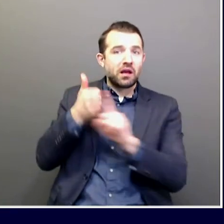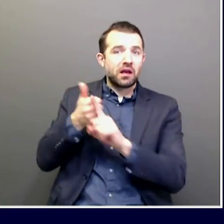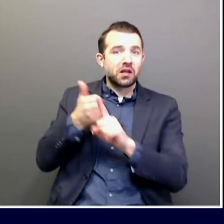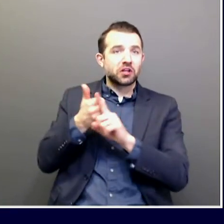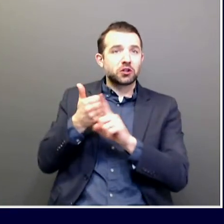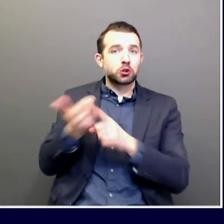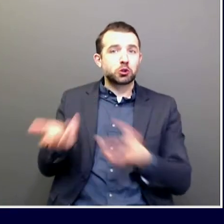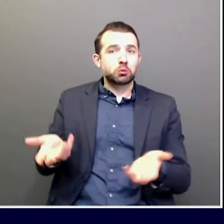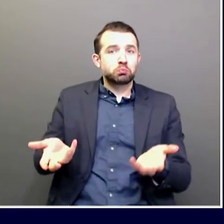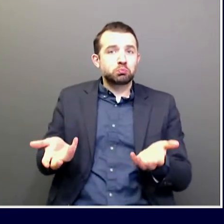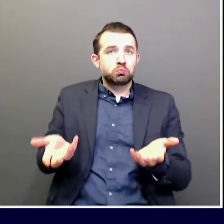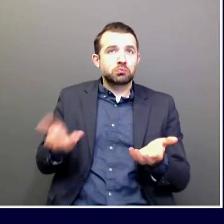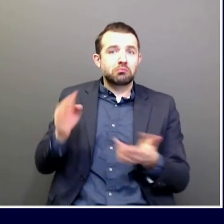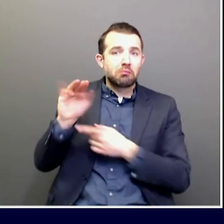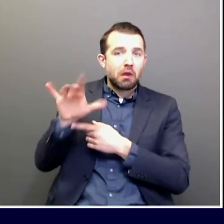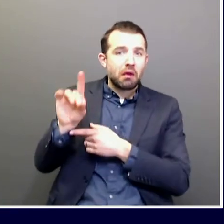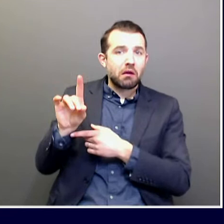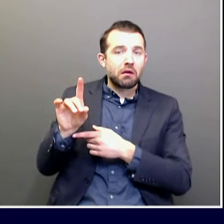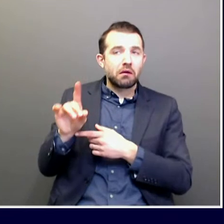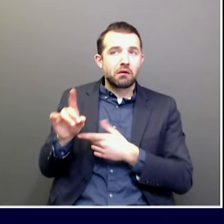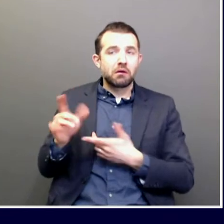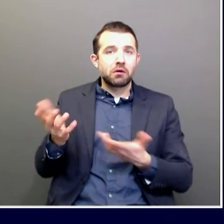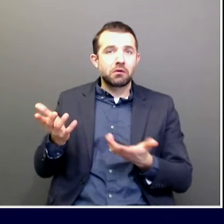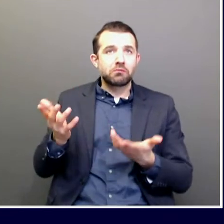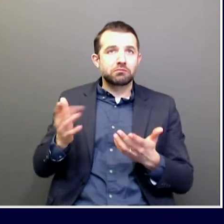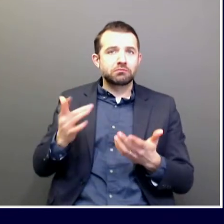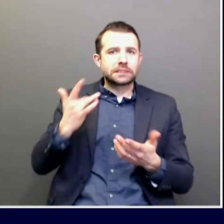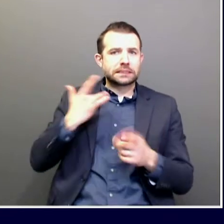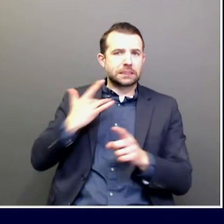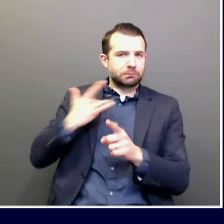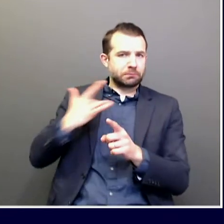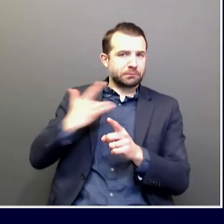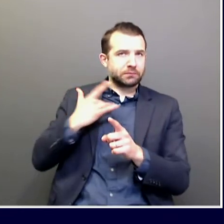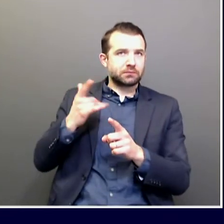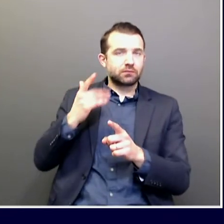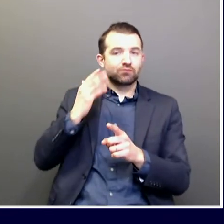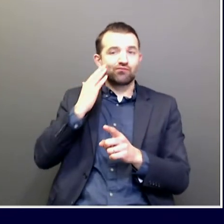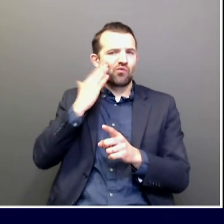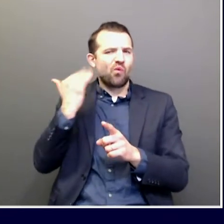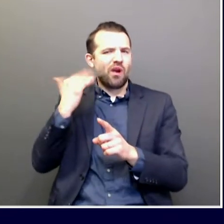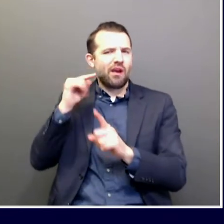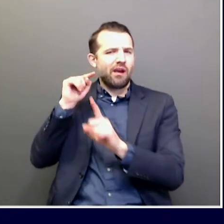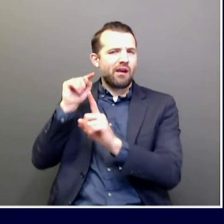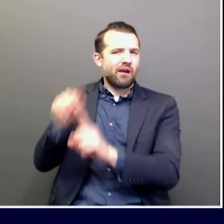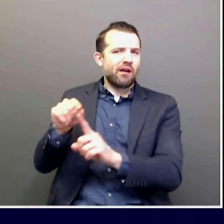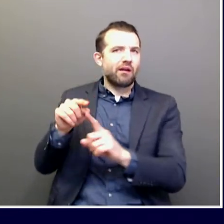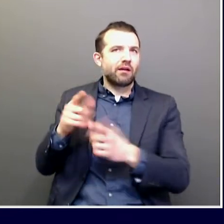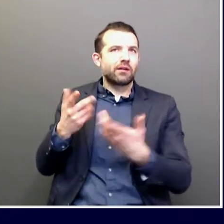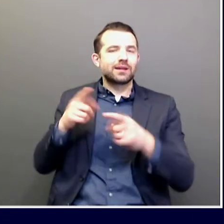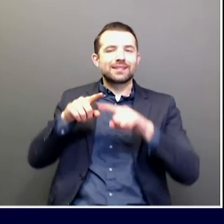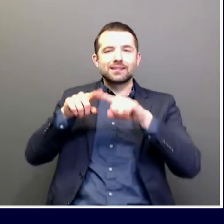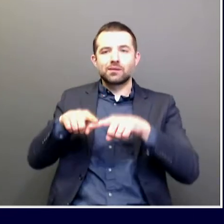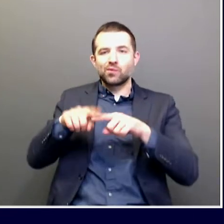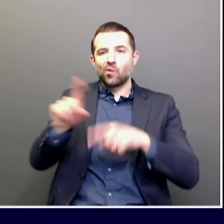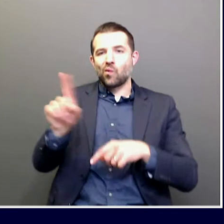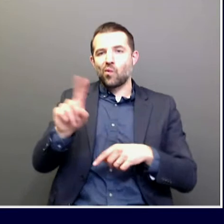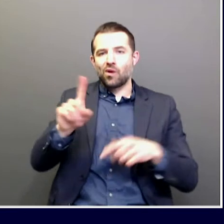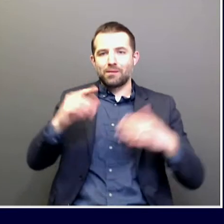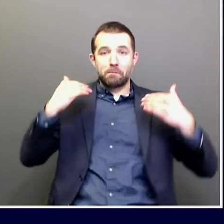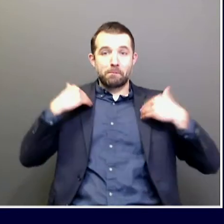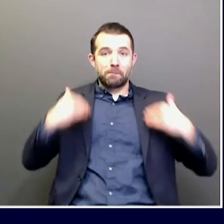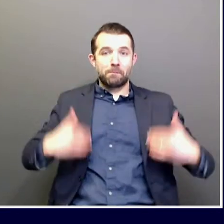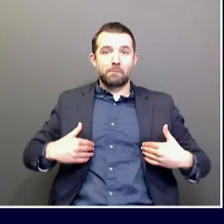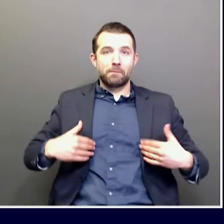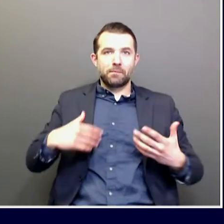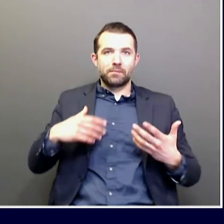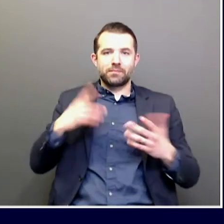to affect the lower part of the lungs and the respiratory system and cause disease that was harder to treat, and as a result of that, a